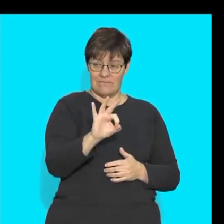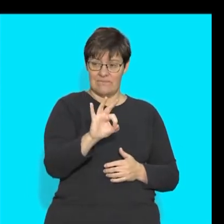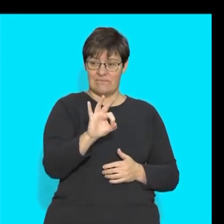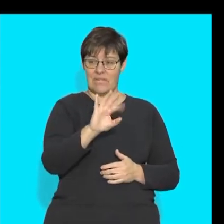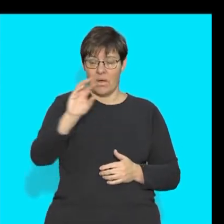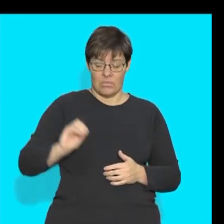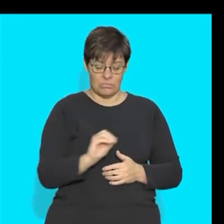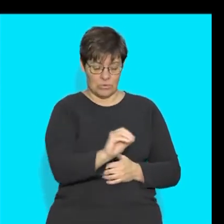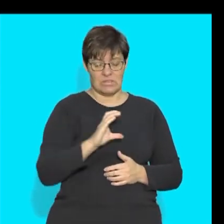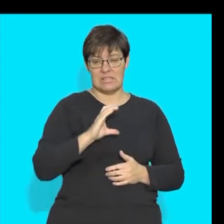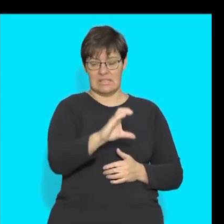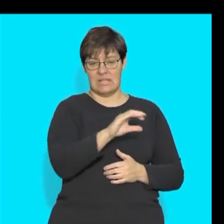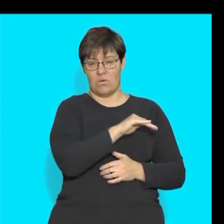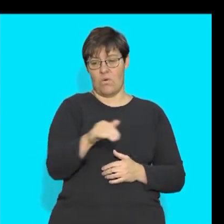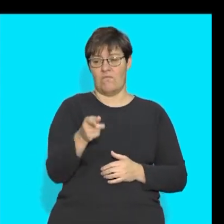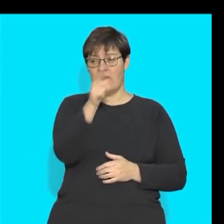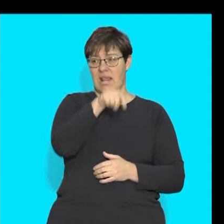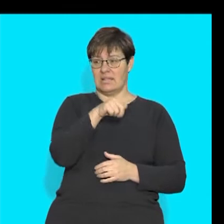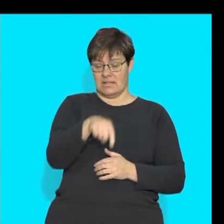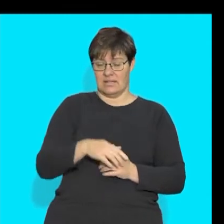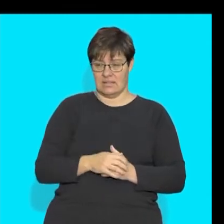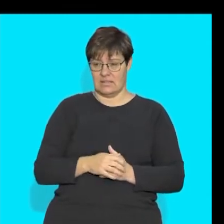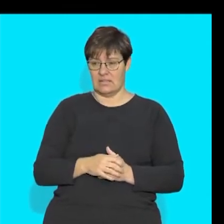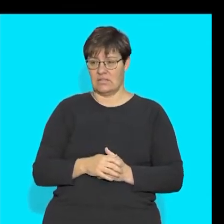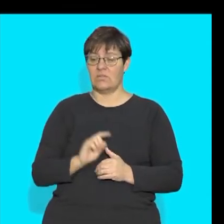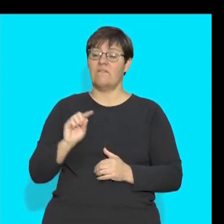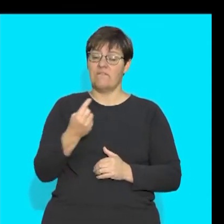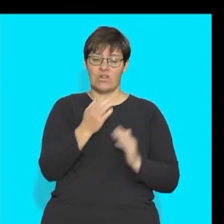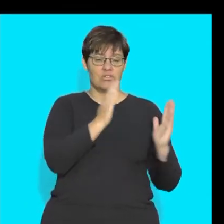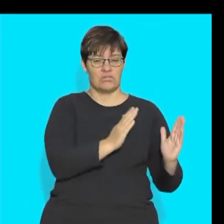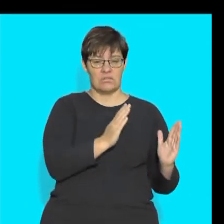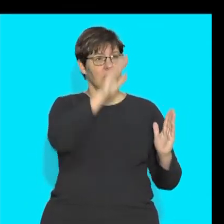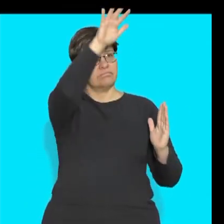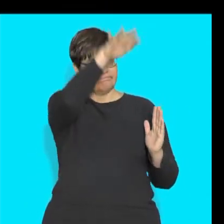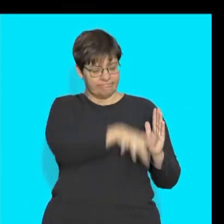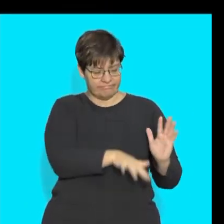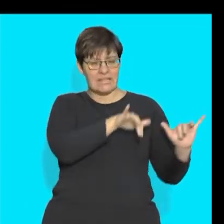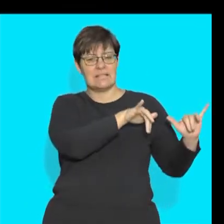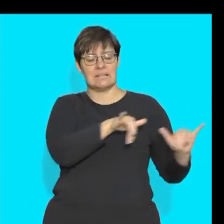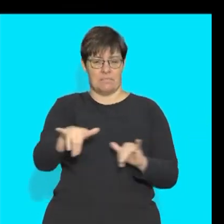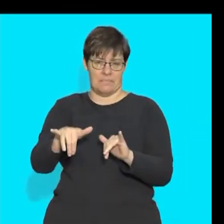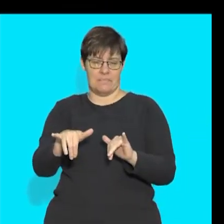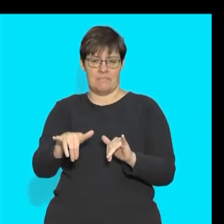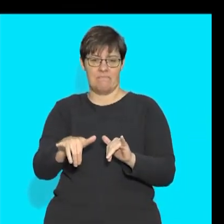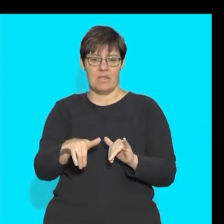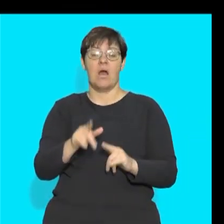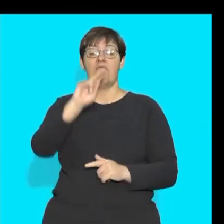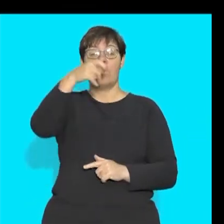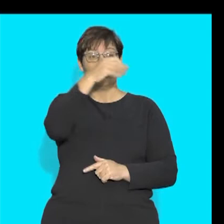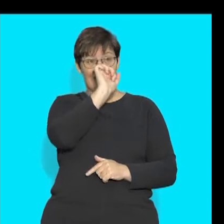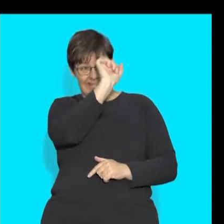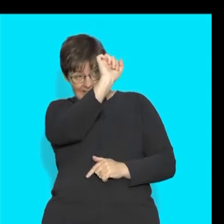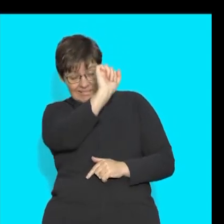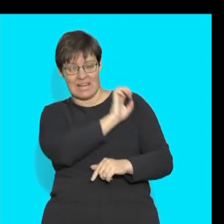f, I've put c over lambda. So this first part of the equation is all the same thing. It's referring to the energy of the